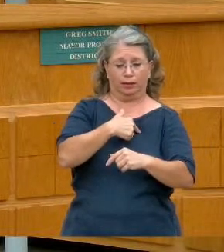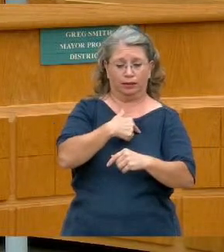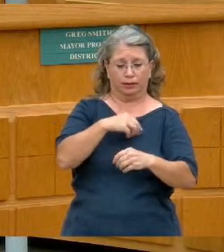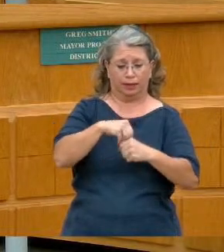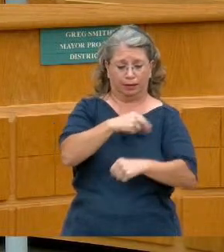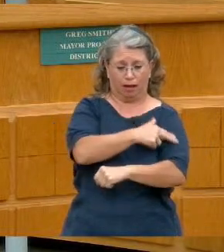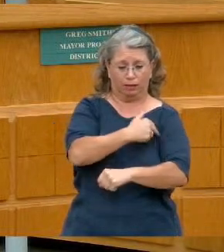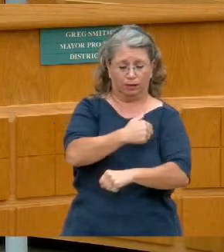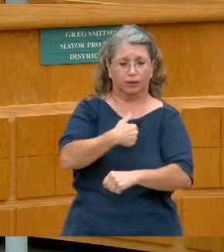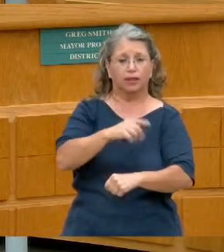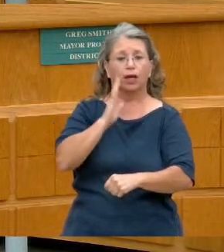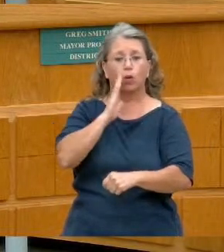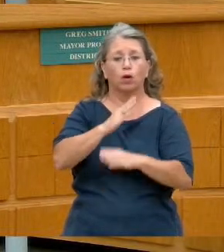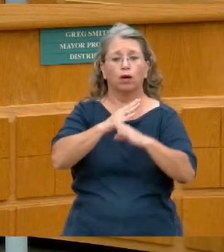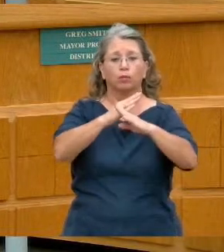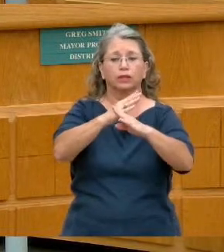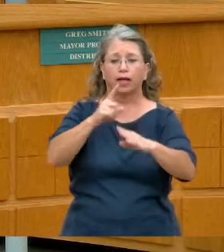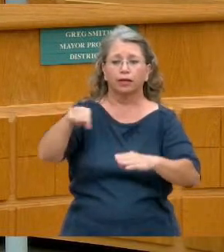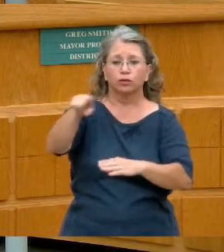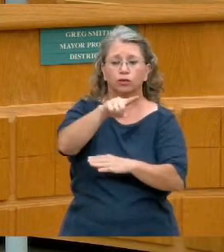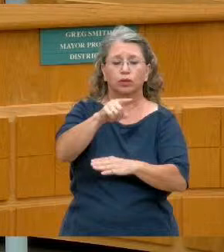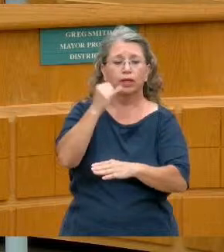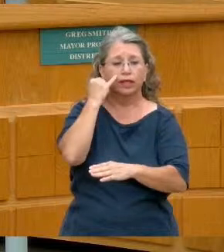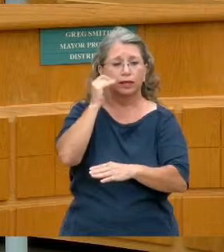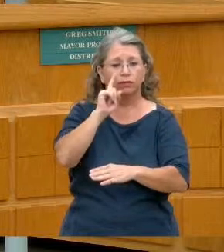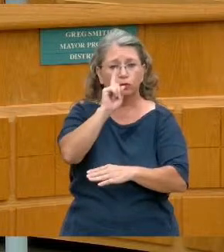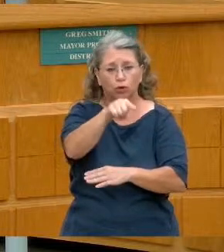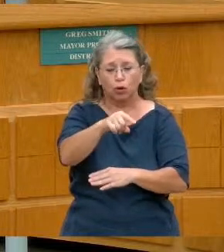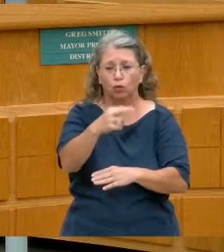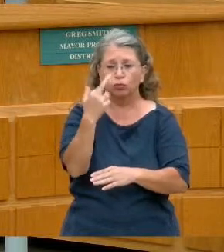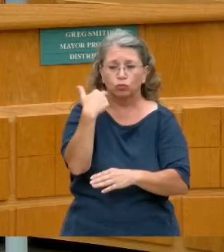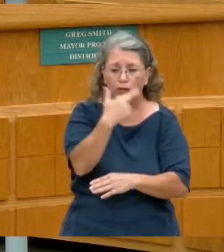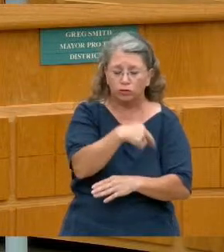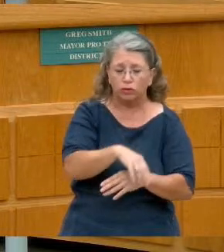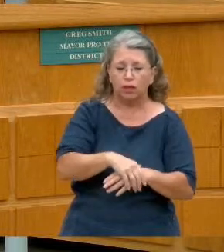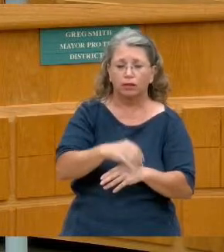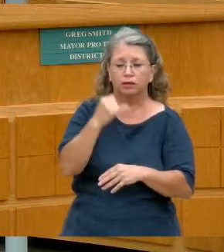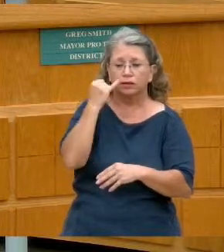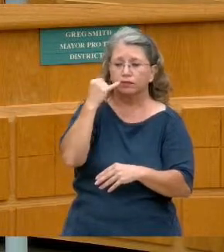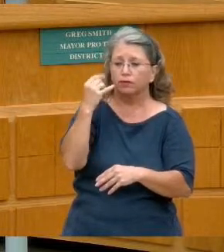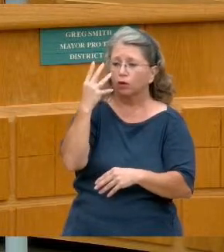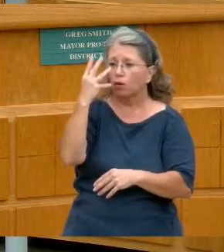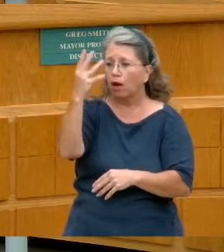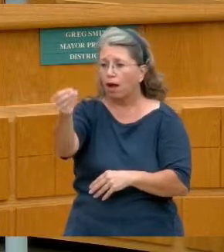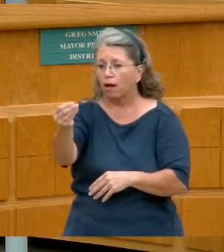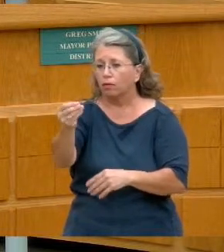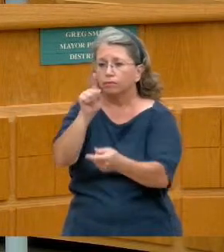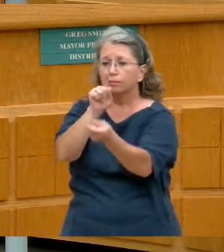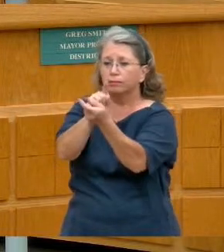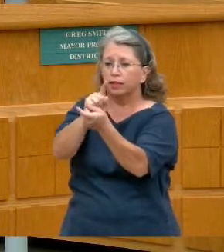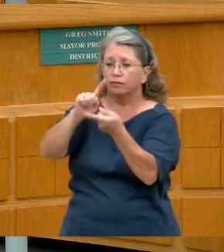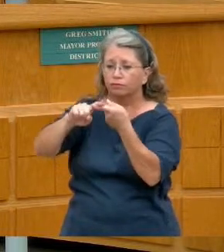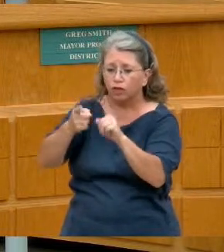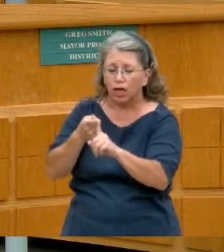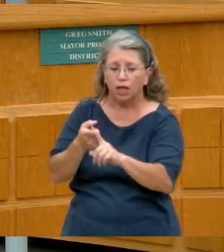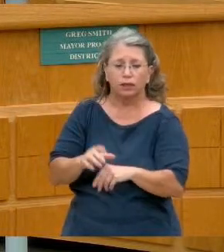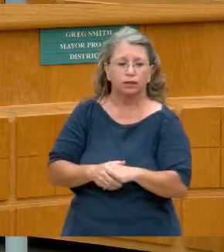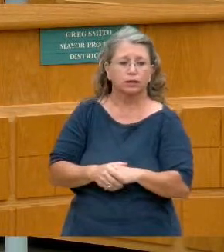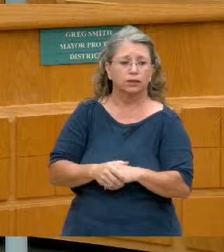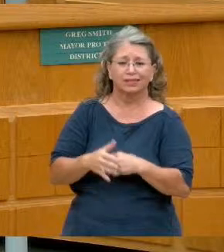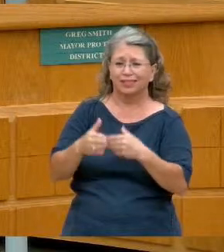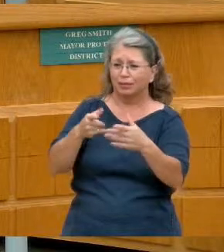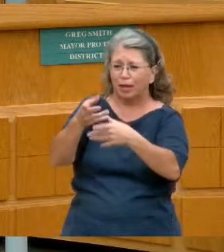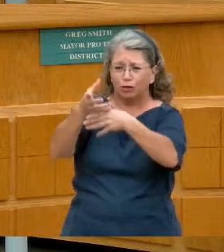everyone. If they go to a restaurant, please do wear a mask. In the sense, if you go outside, if you meet a friend, even though you trust